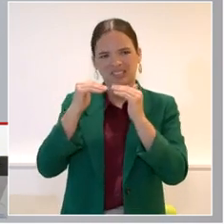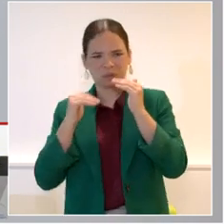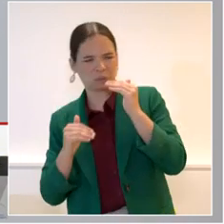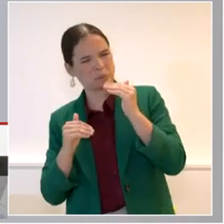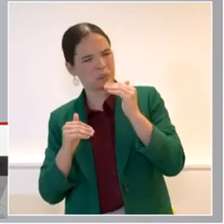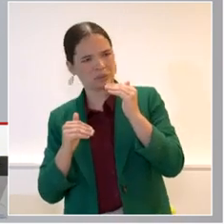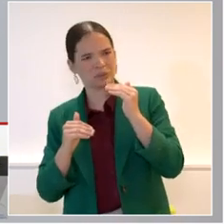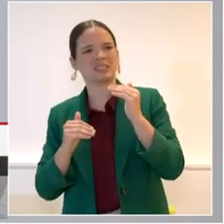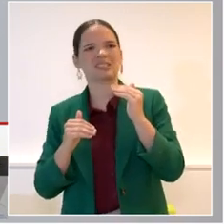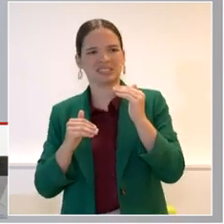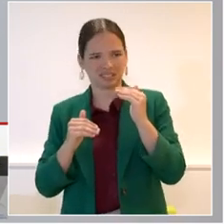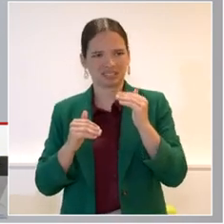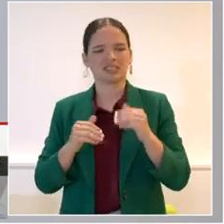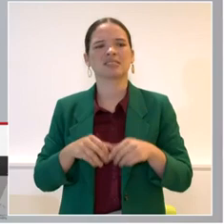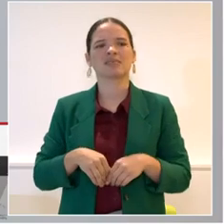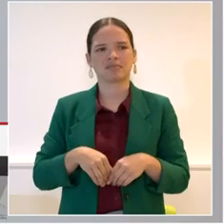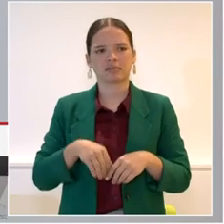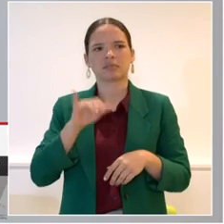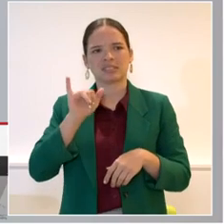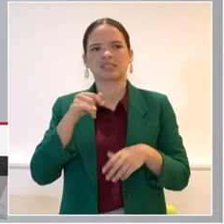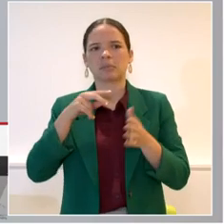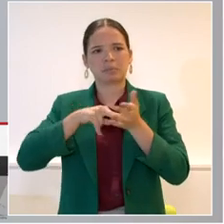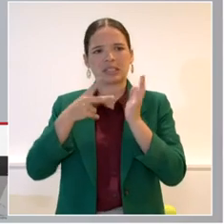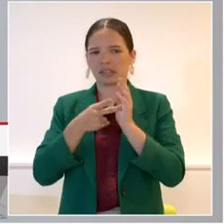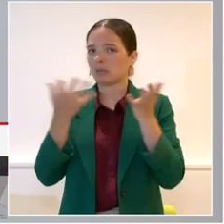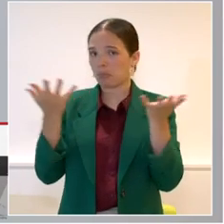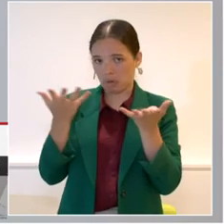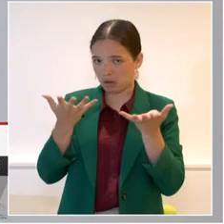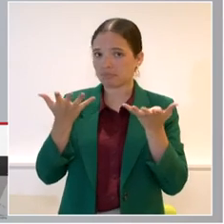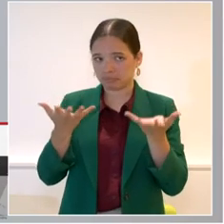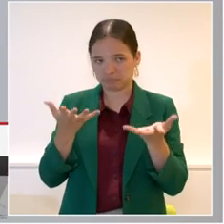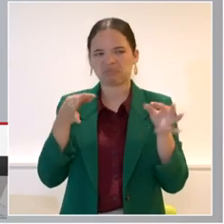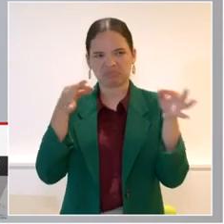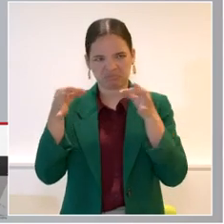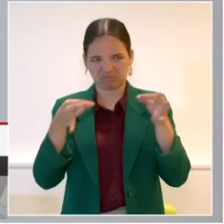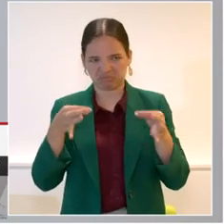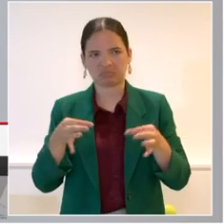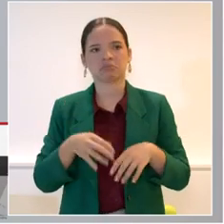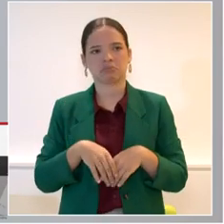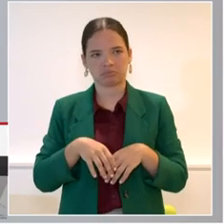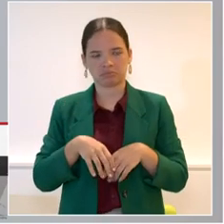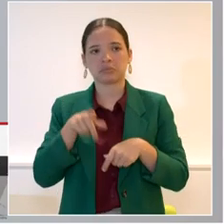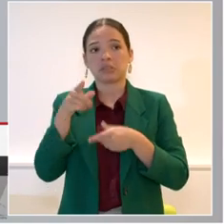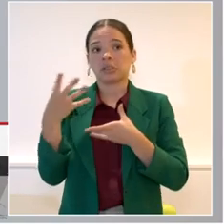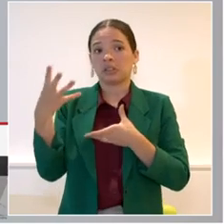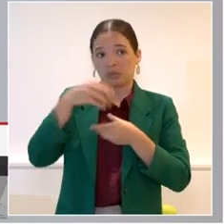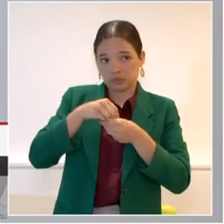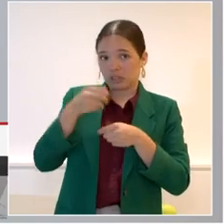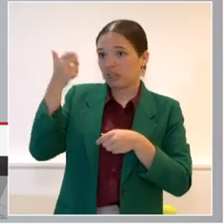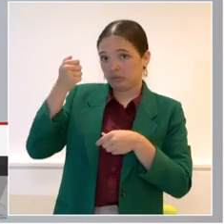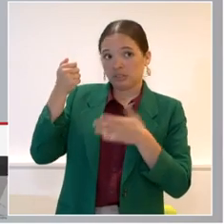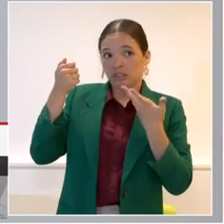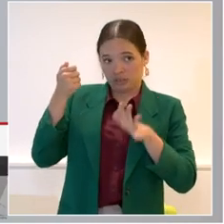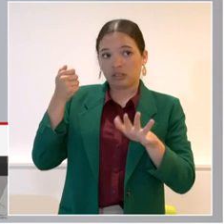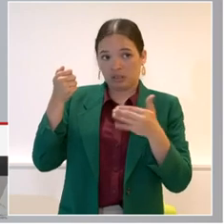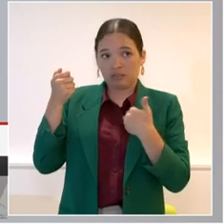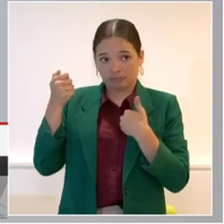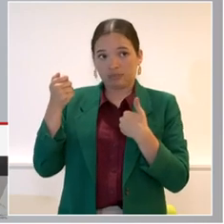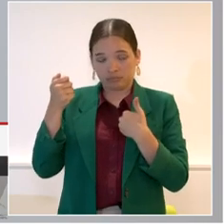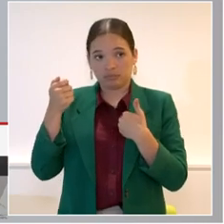in one of our benefits programs, and you know how it works, you know that a lot of people get stuck in